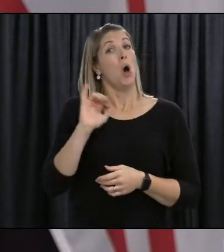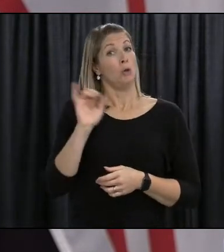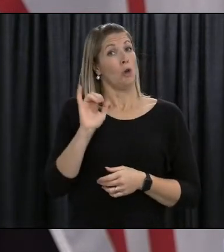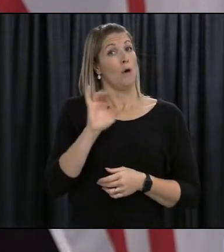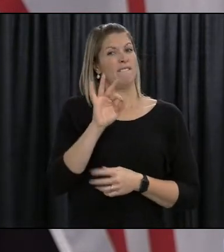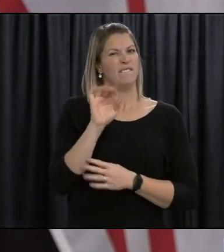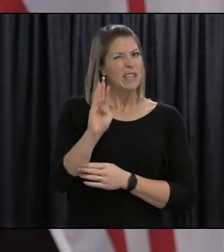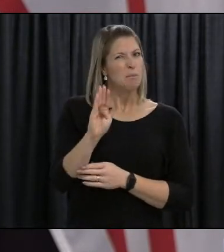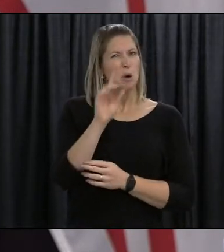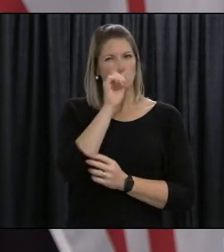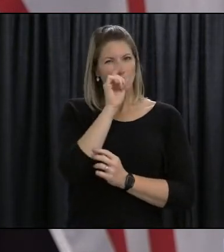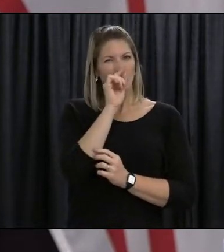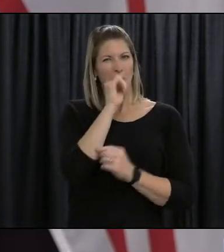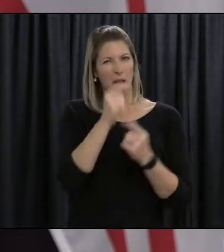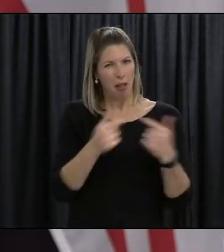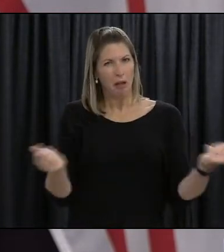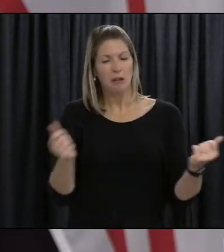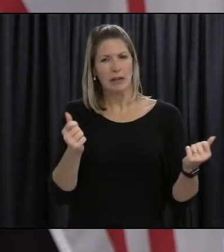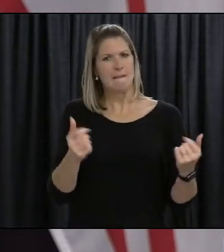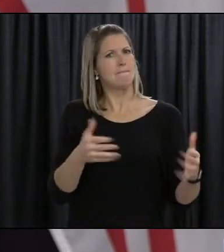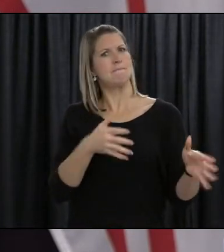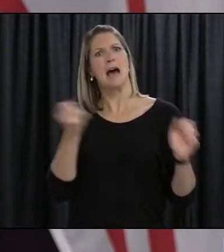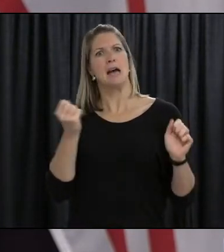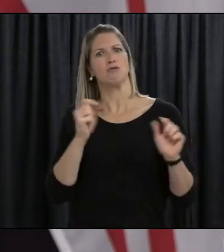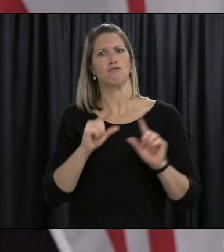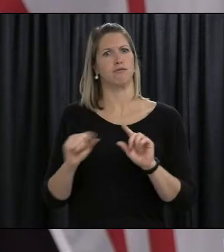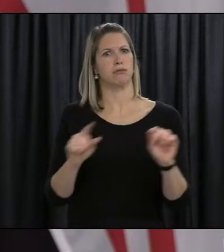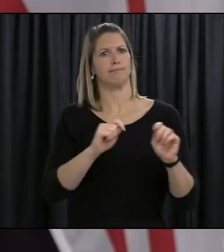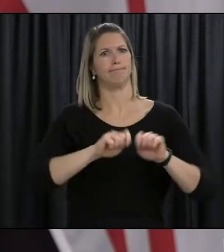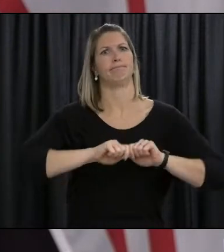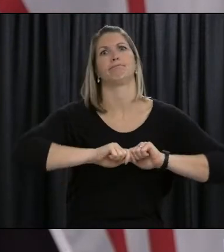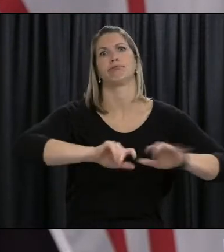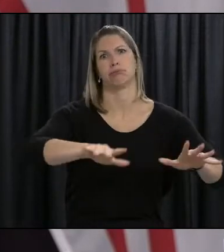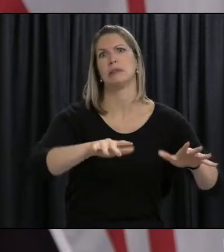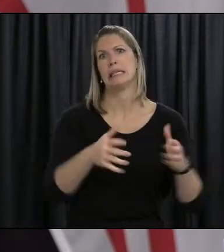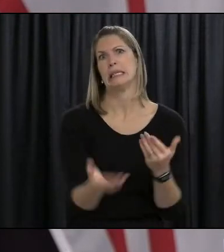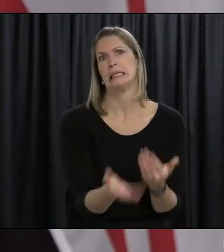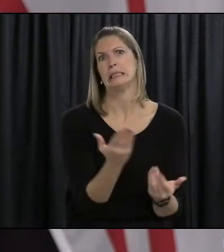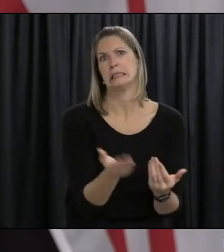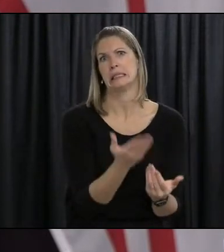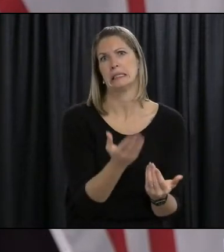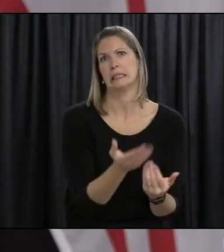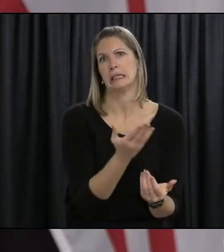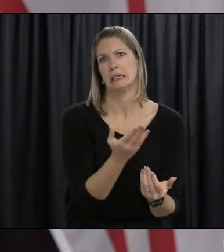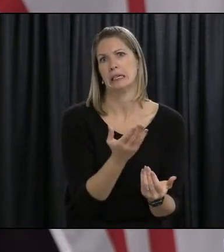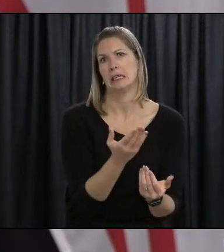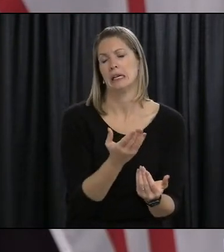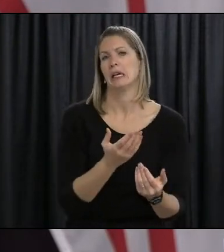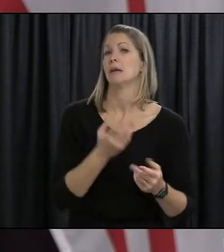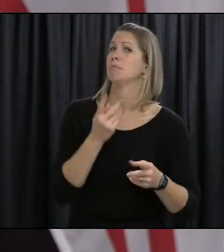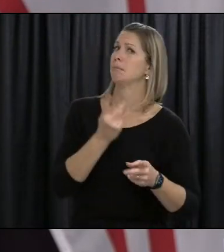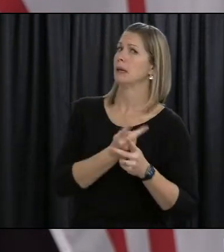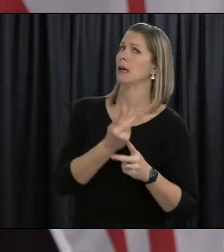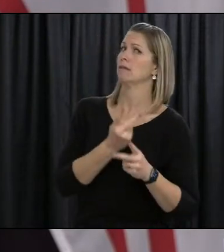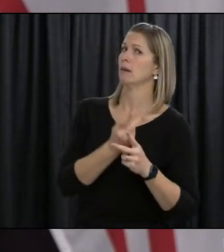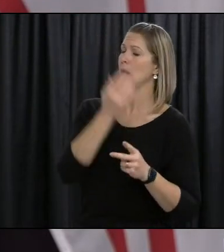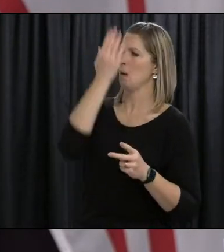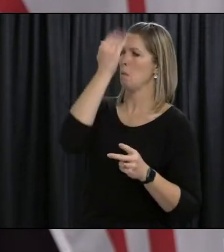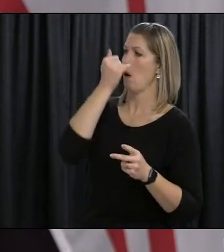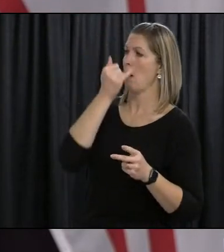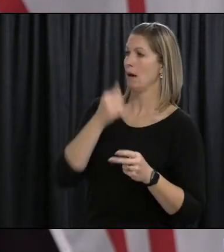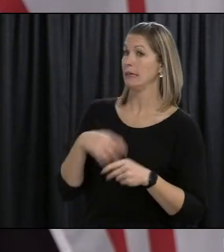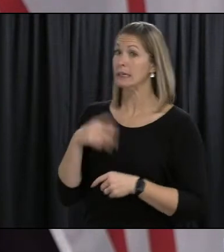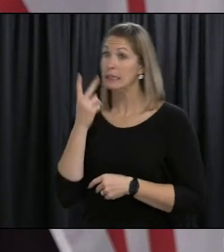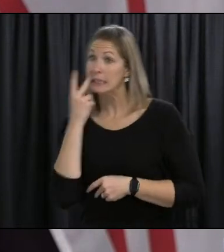downside is you have to pick the information that you choose to believe. And I think there are challenges